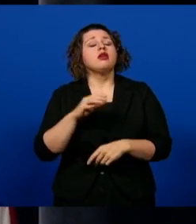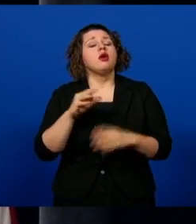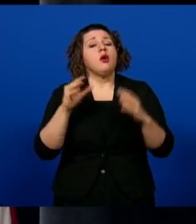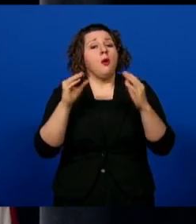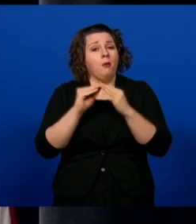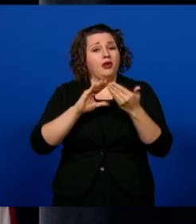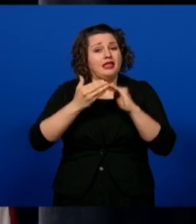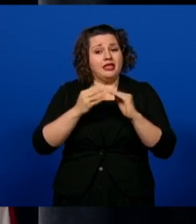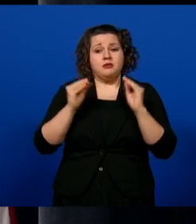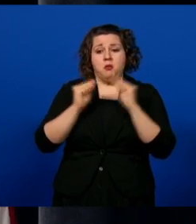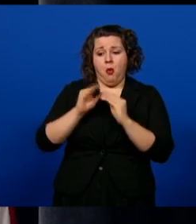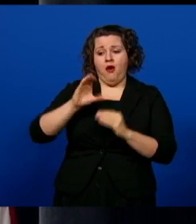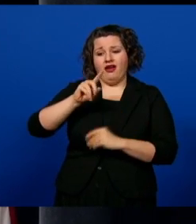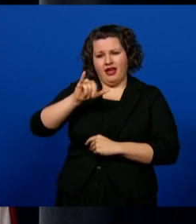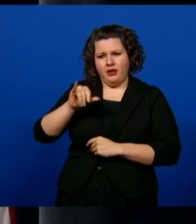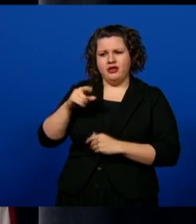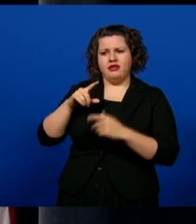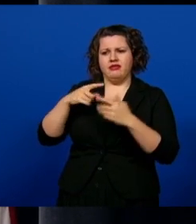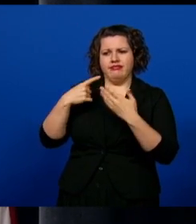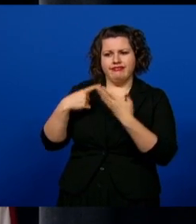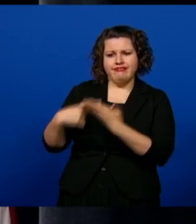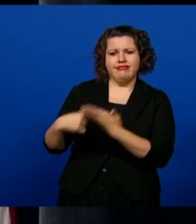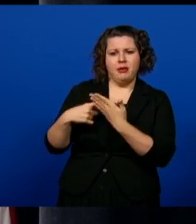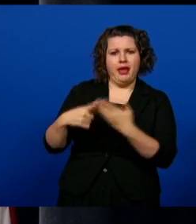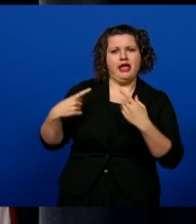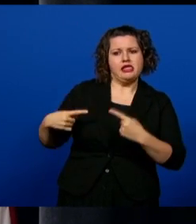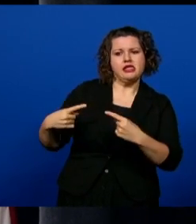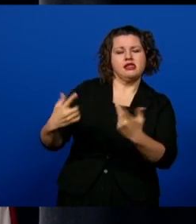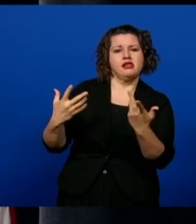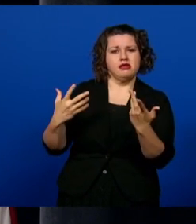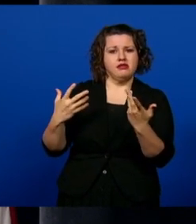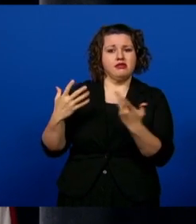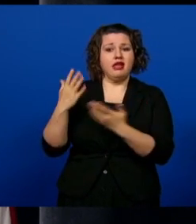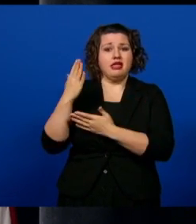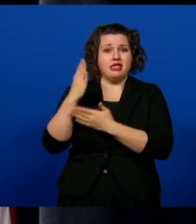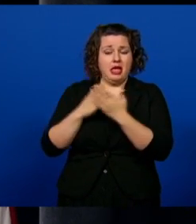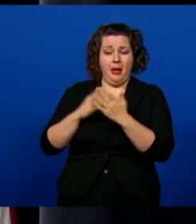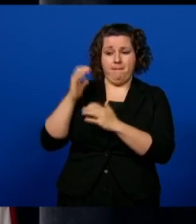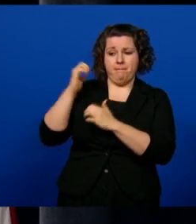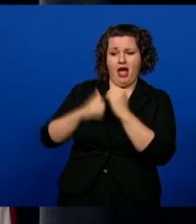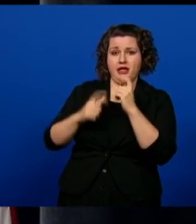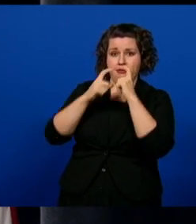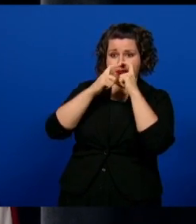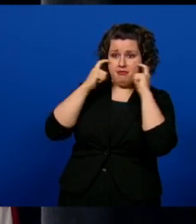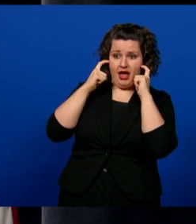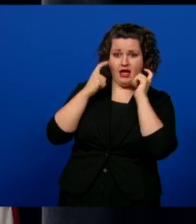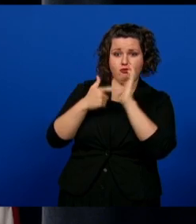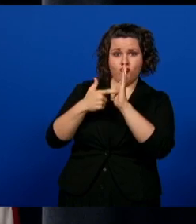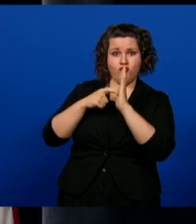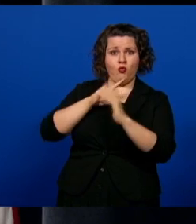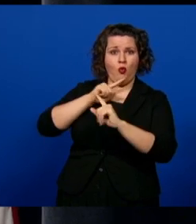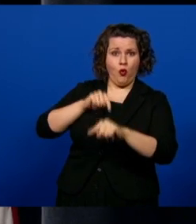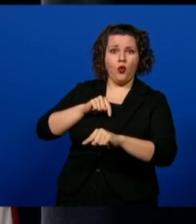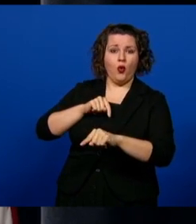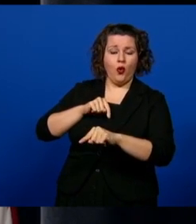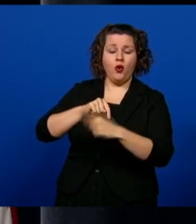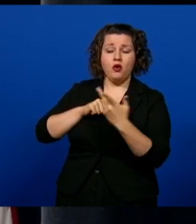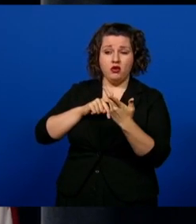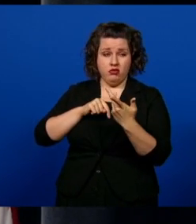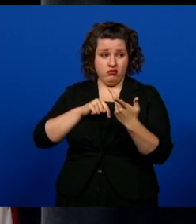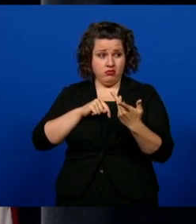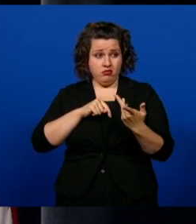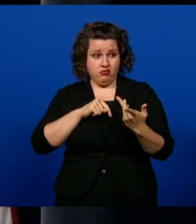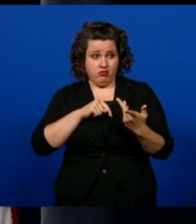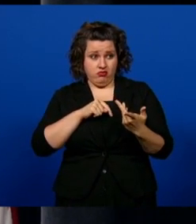counties debate and some pass masking or face covering ordinances, will you